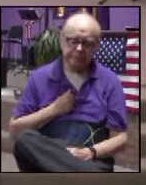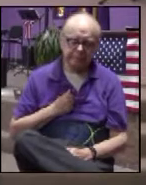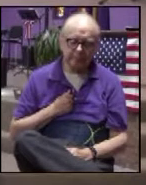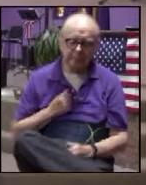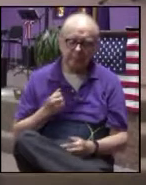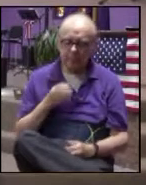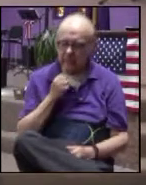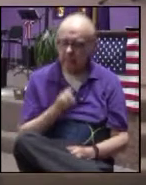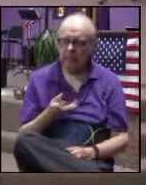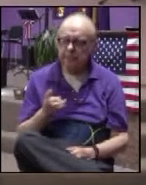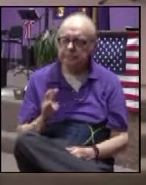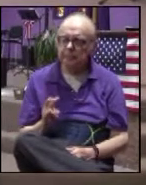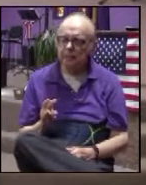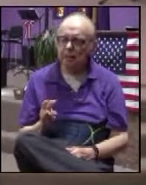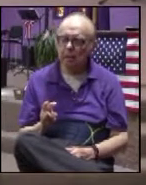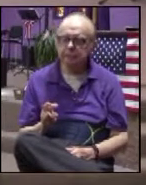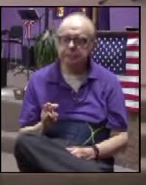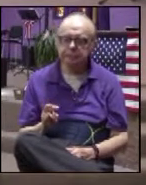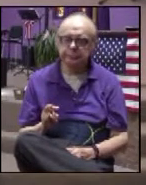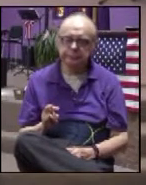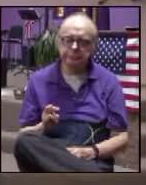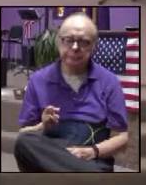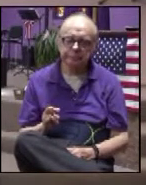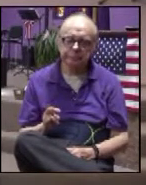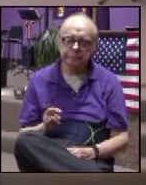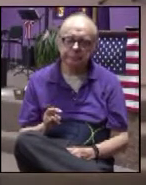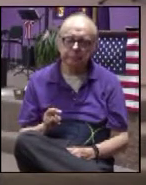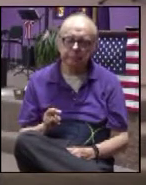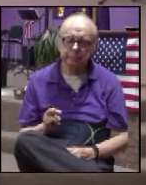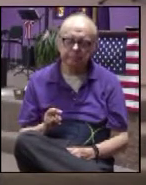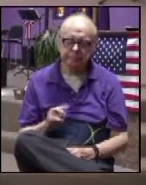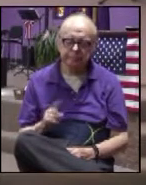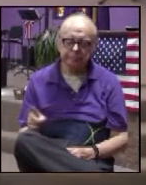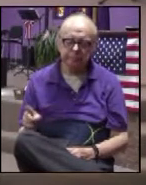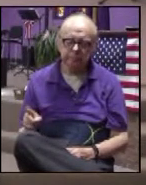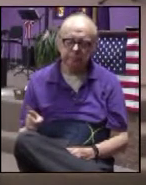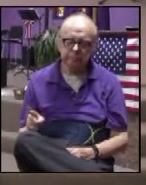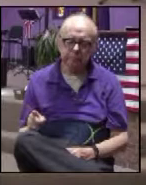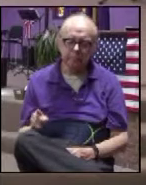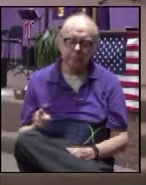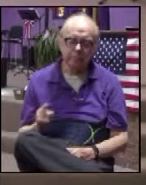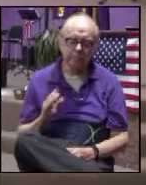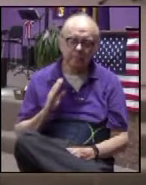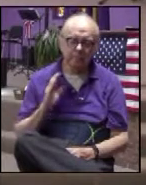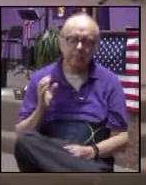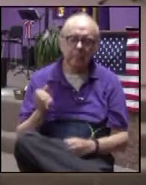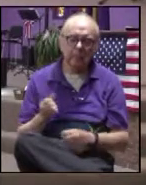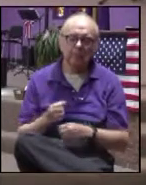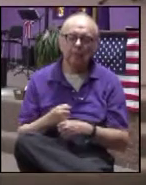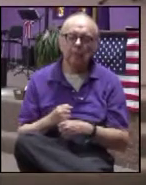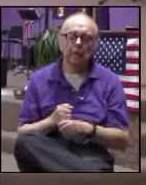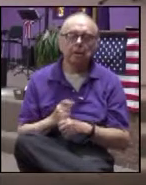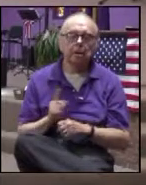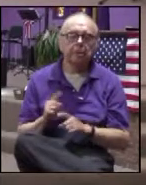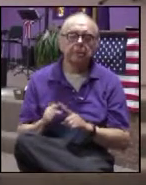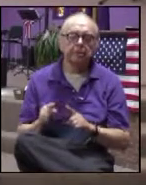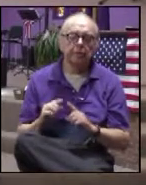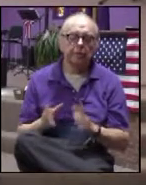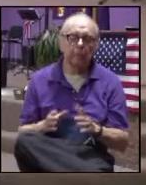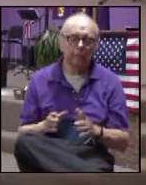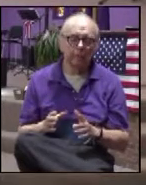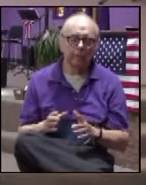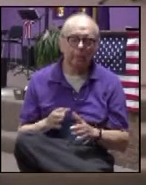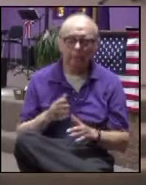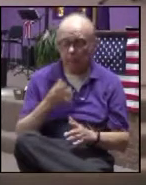at the age of 17, they then made another cut. And only